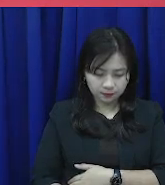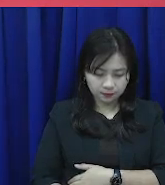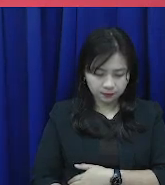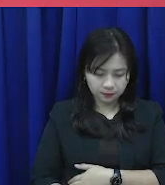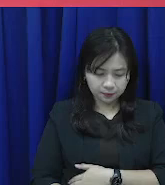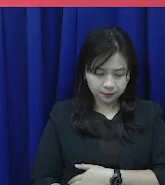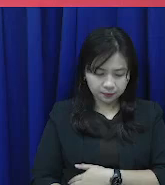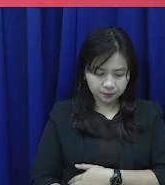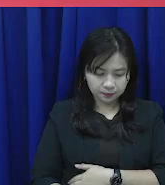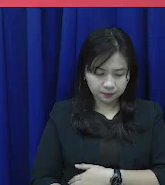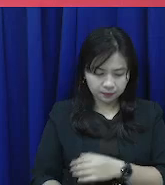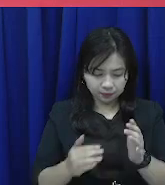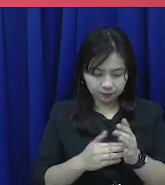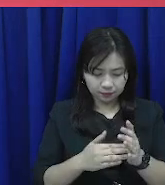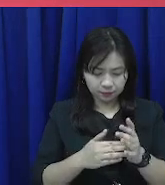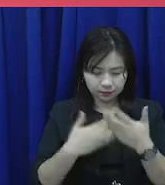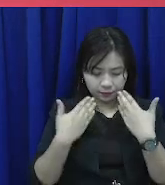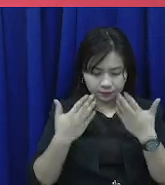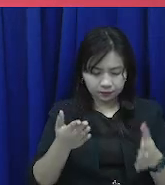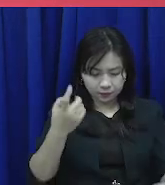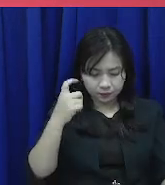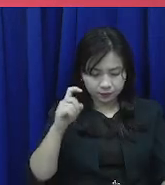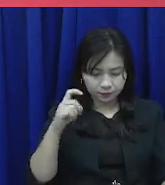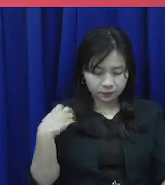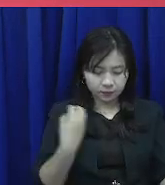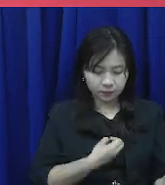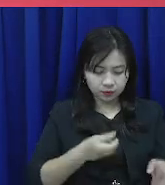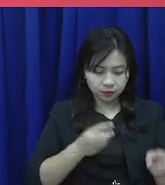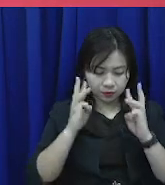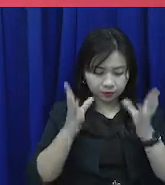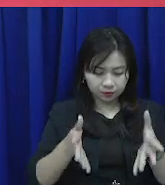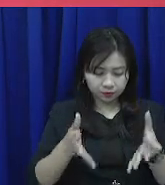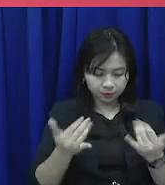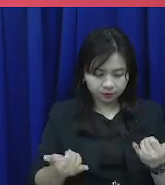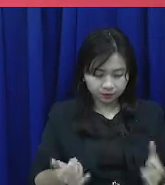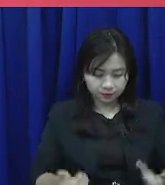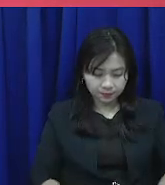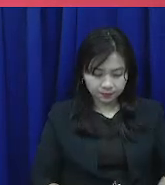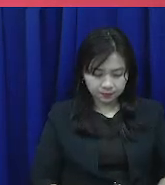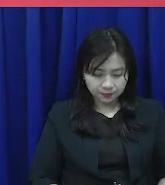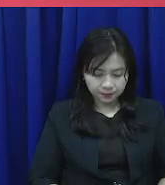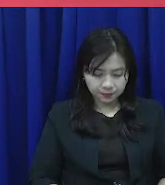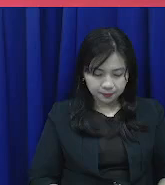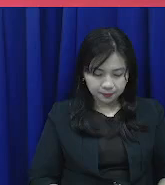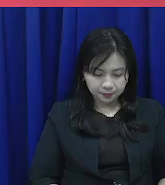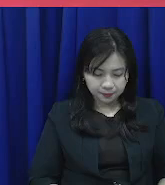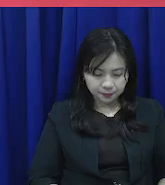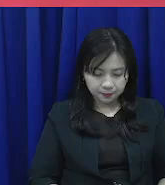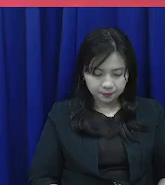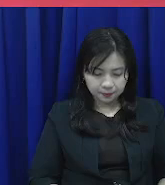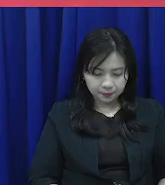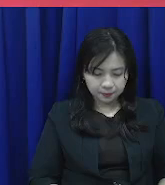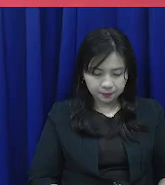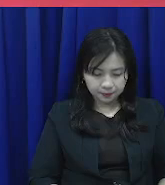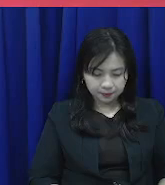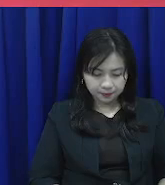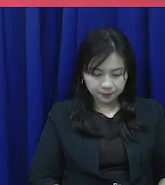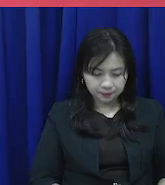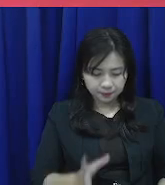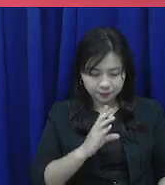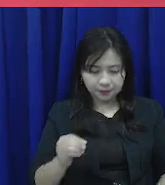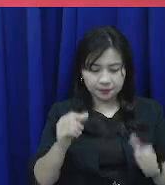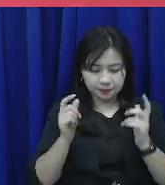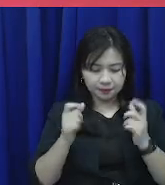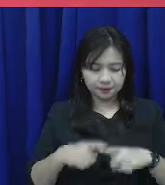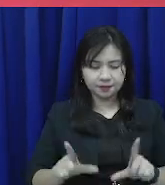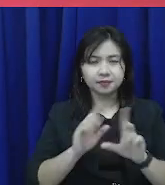all of us and also mga kapatid Thank you for our viewers nationwide and worldwide Thank you for tuning in with us and also let's continue to pray for